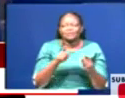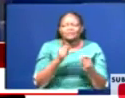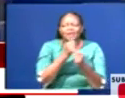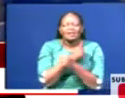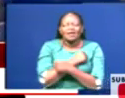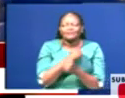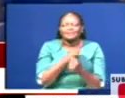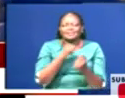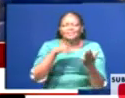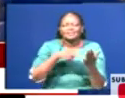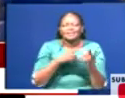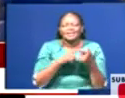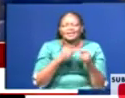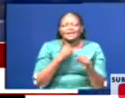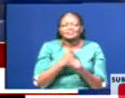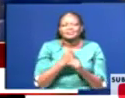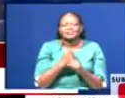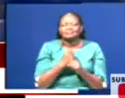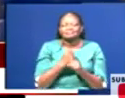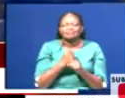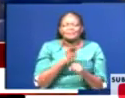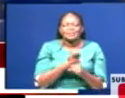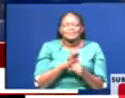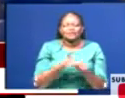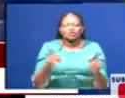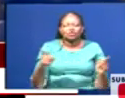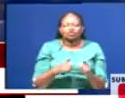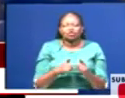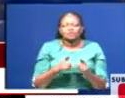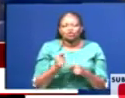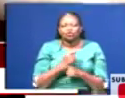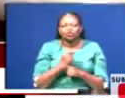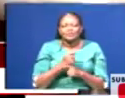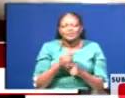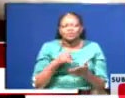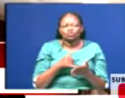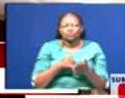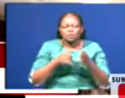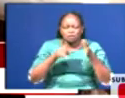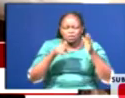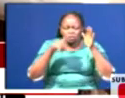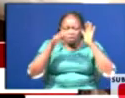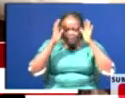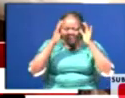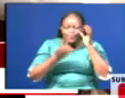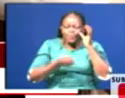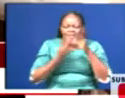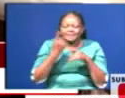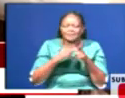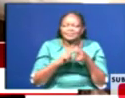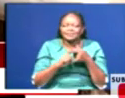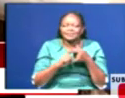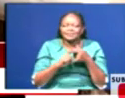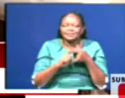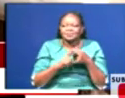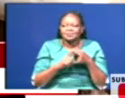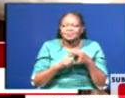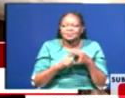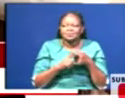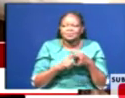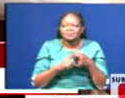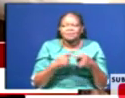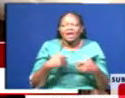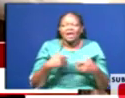and has undertaken a number of short courses, including rabbit production. Niko na talanta ya mentorship and counseling,